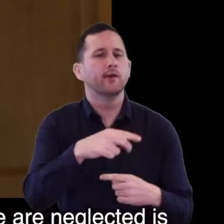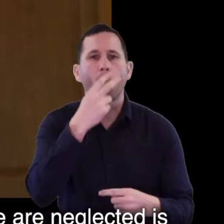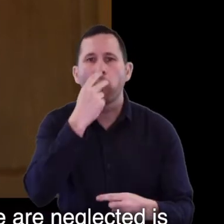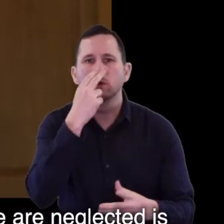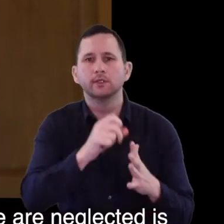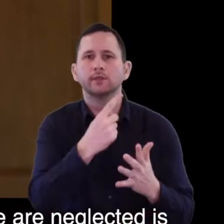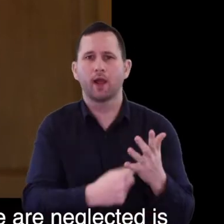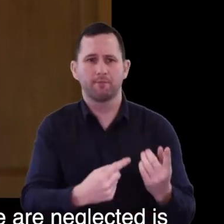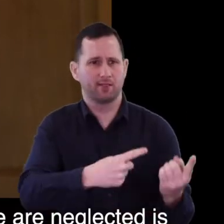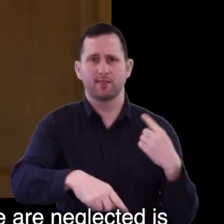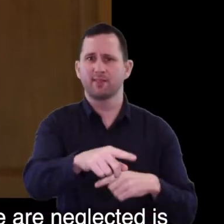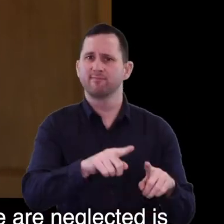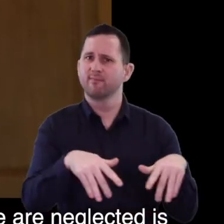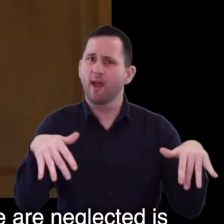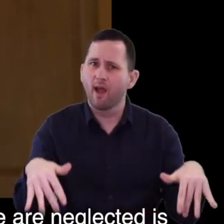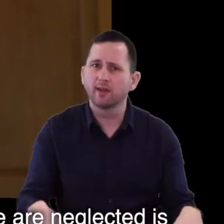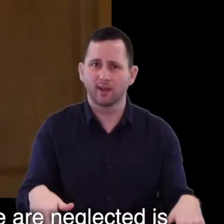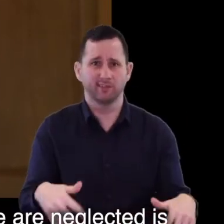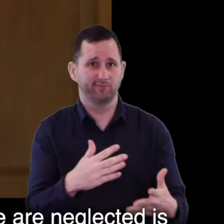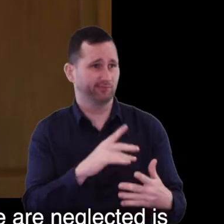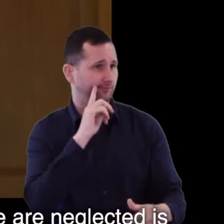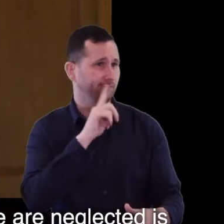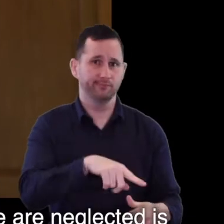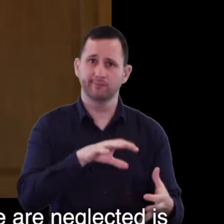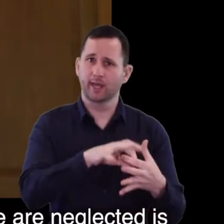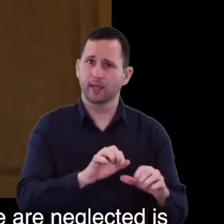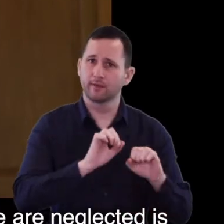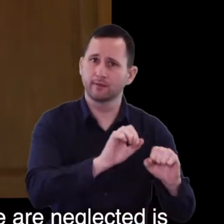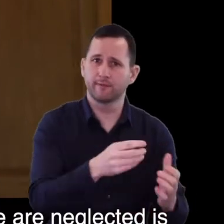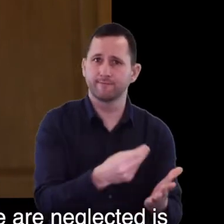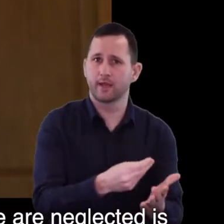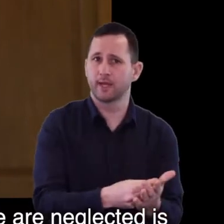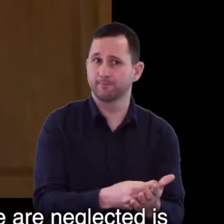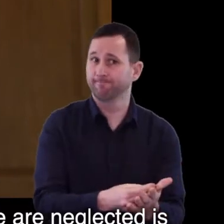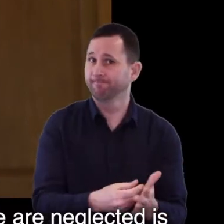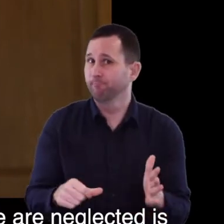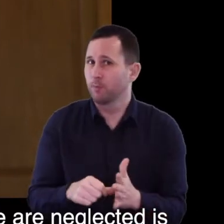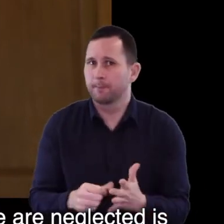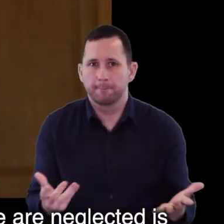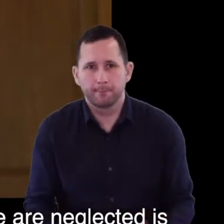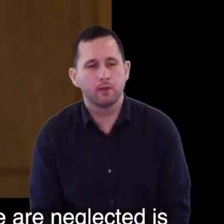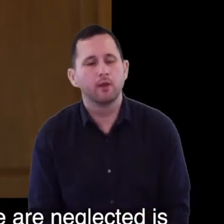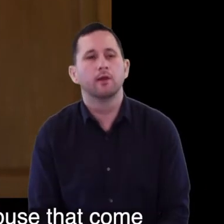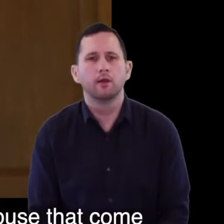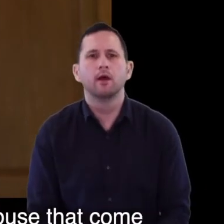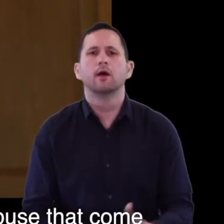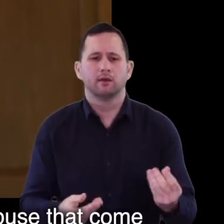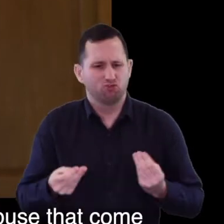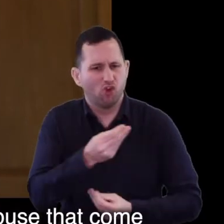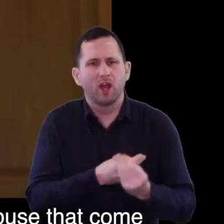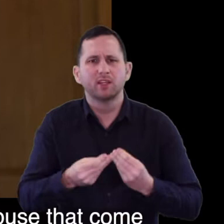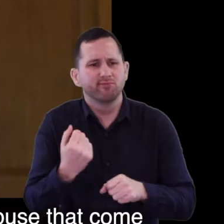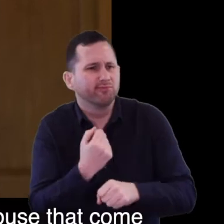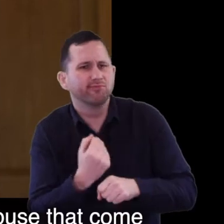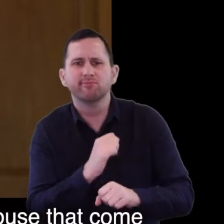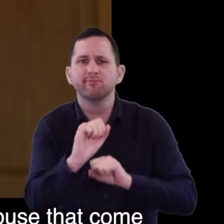older, disabled people are neglected is financially motivated. Now, it's a national problem.